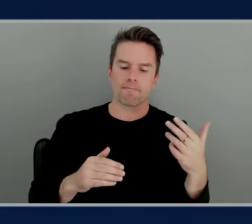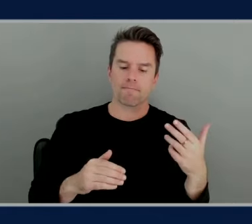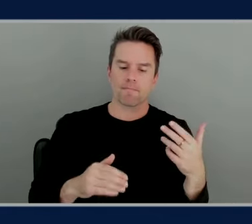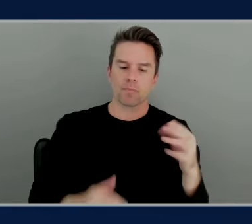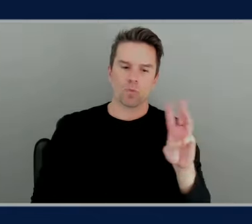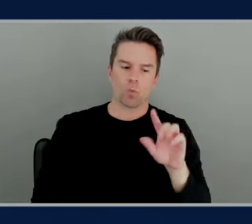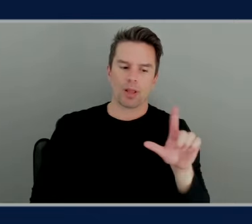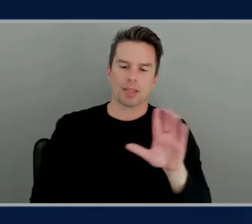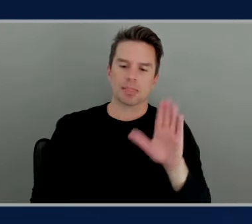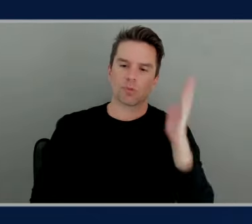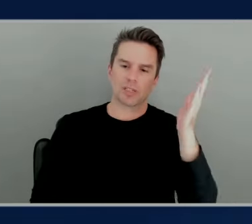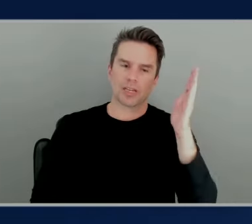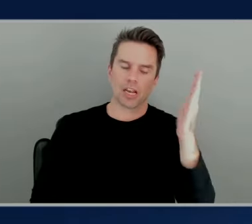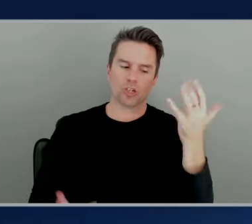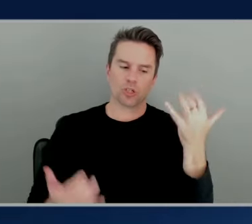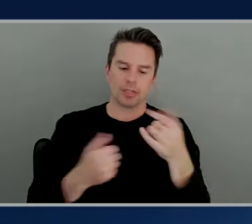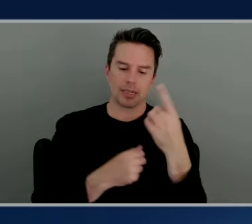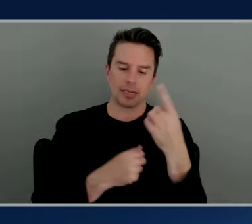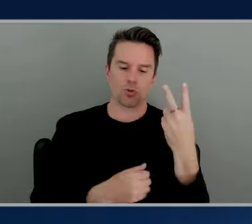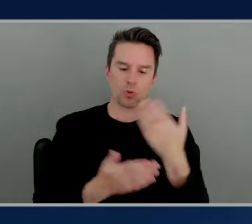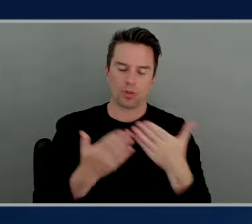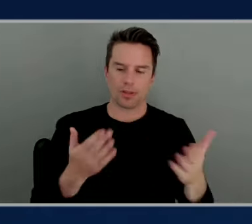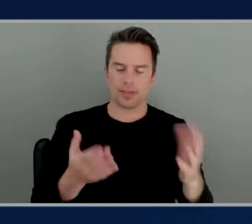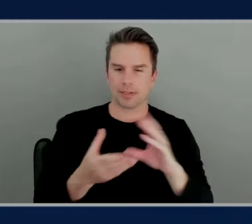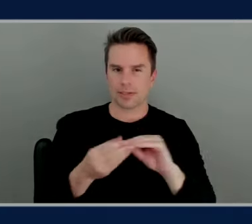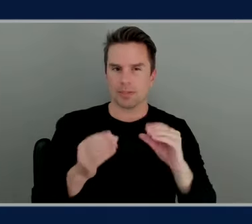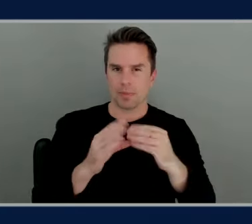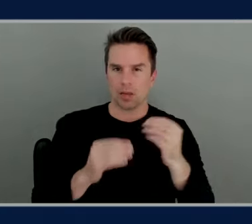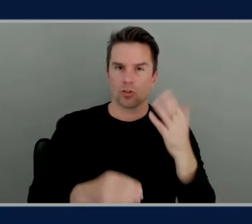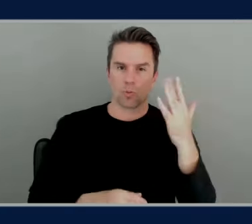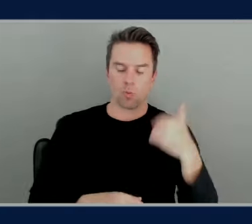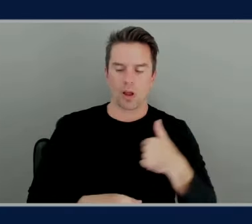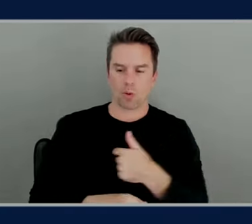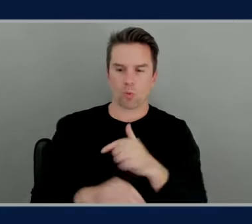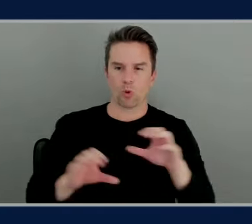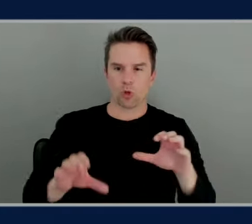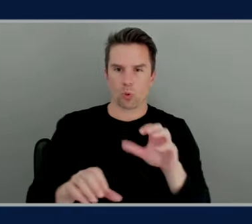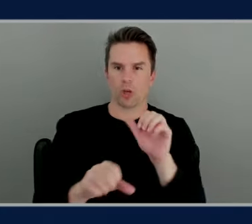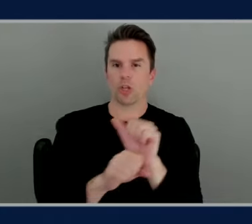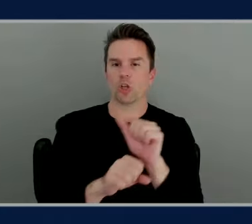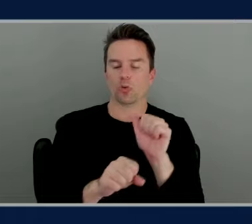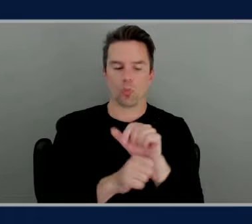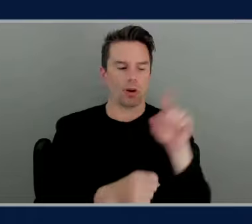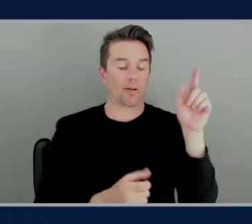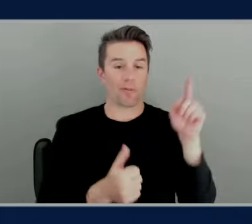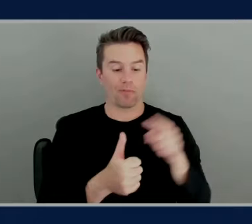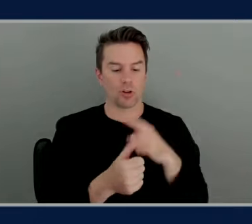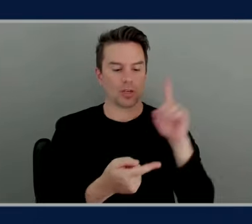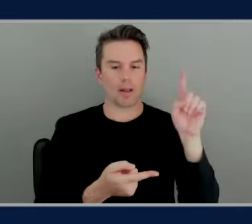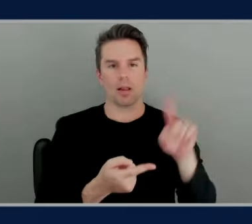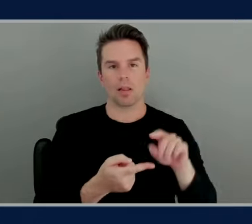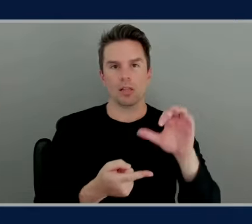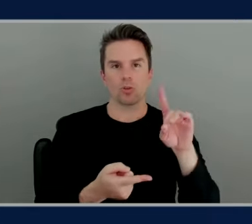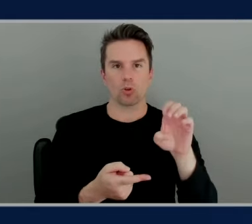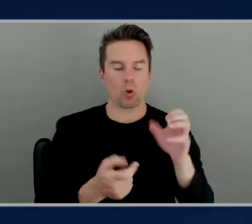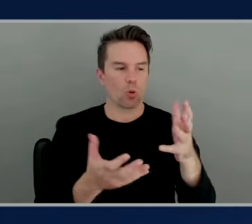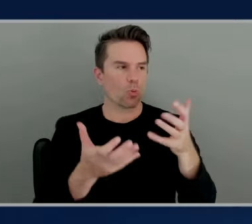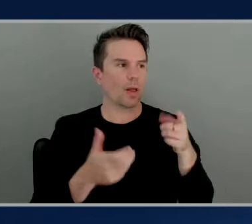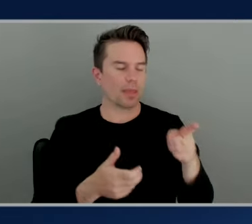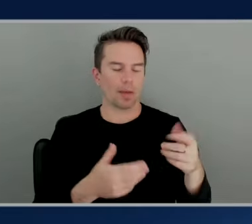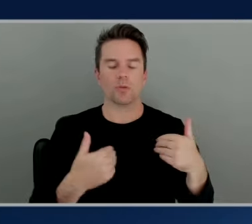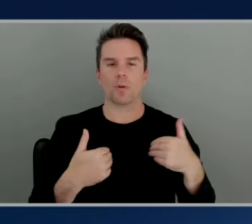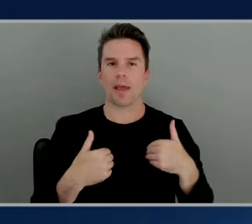things that he mentioned there that are very important while we're building this platform. One of them is less code, right? We want to make sure that our data scientists, they can get much faster to where they need to